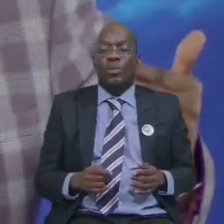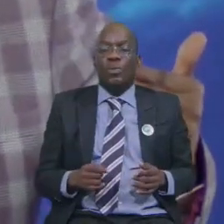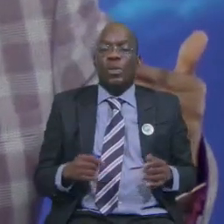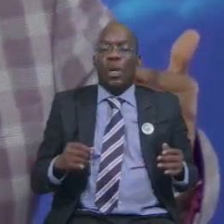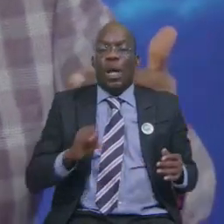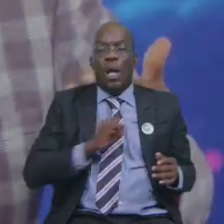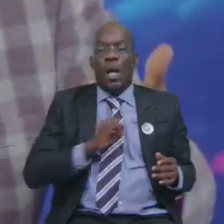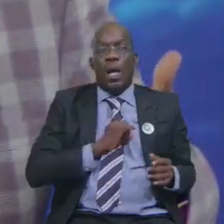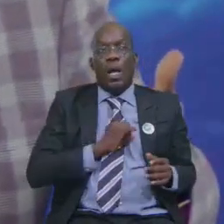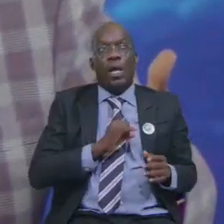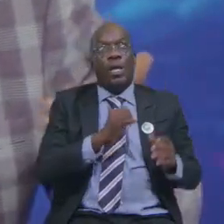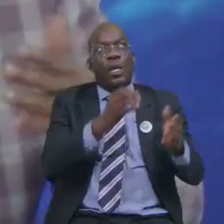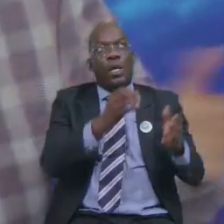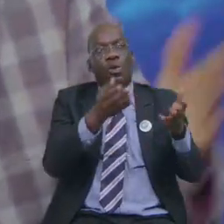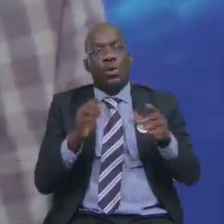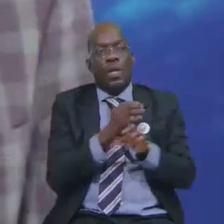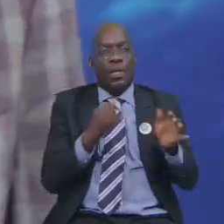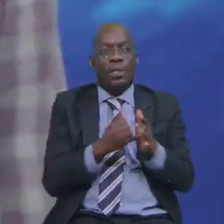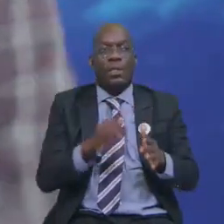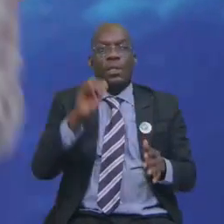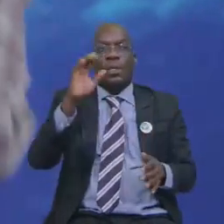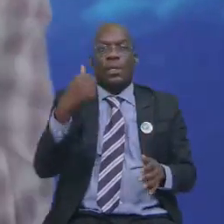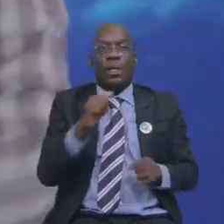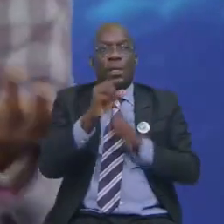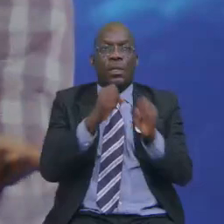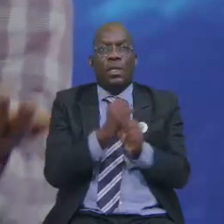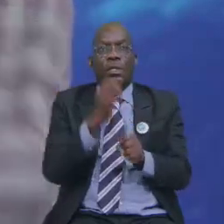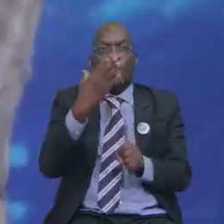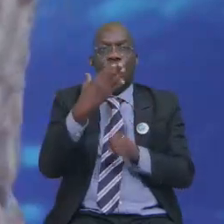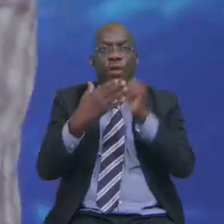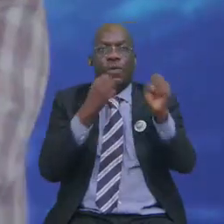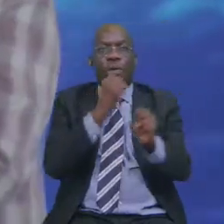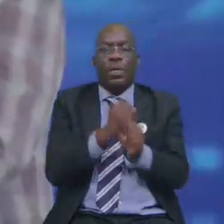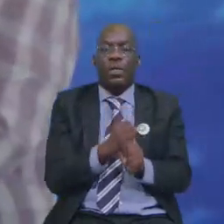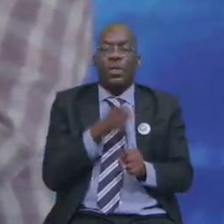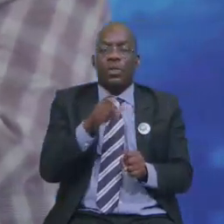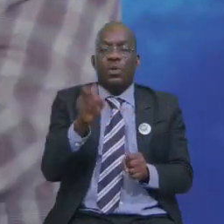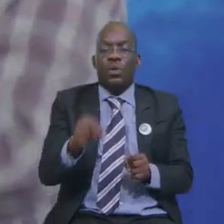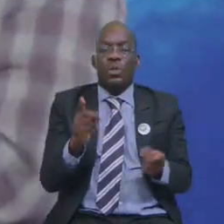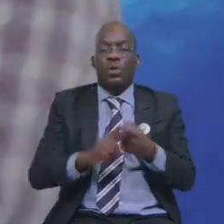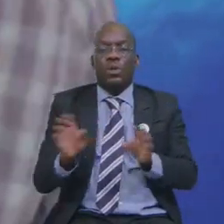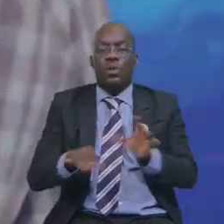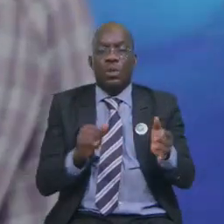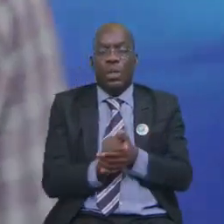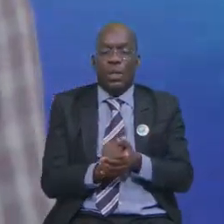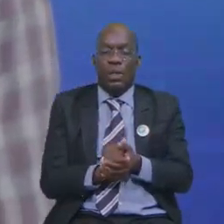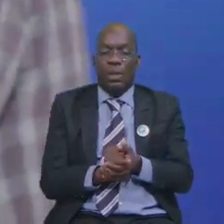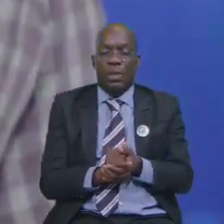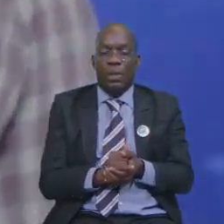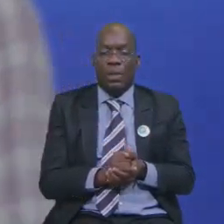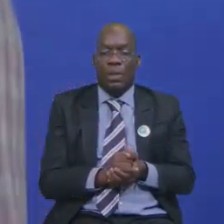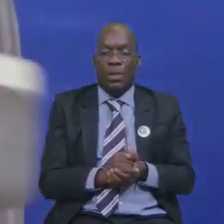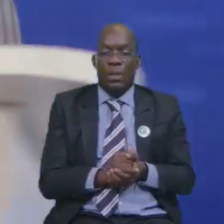10 years, 5 years, 1 year, 1 month. We need to do that. But if you are